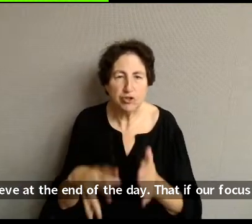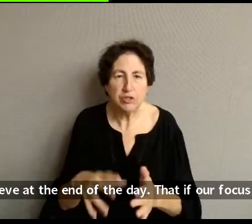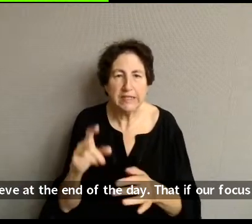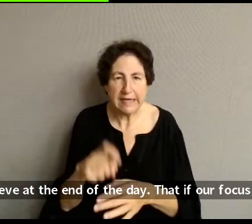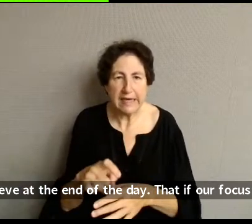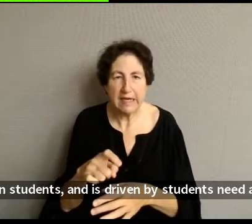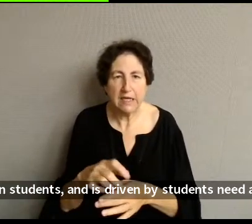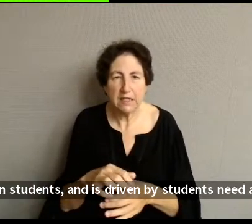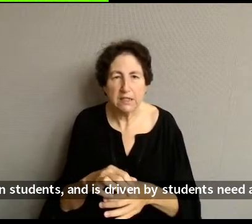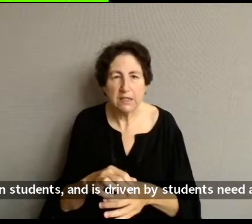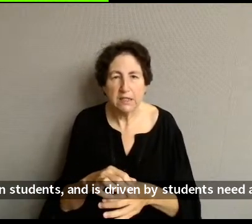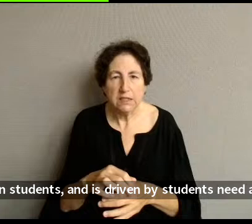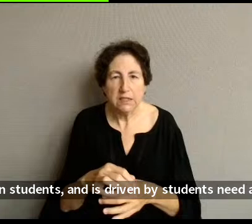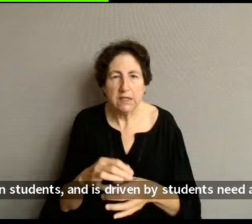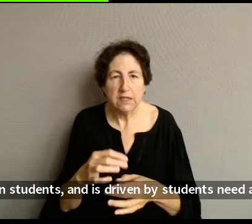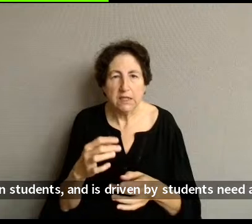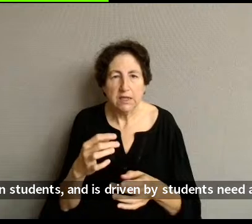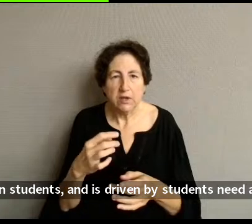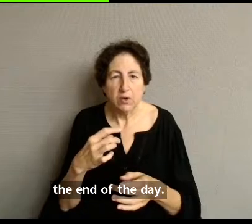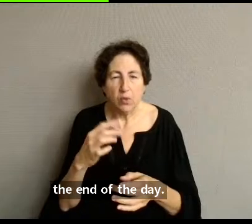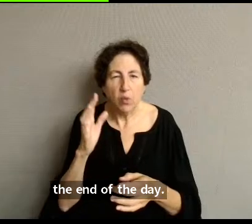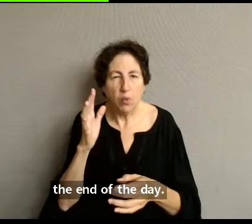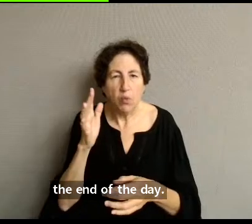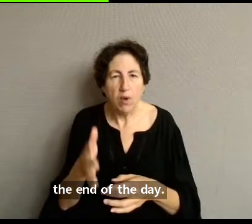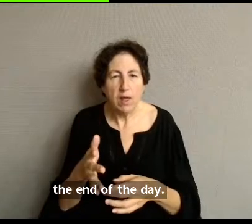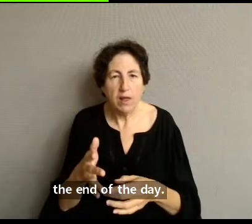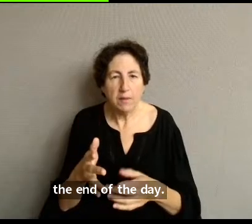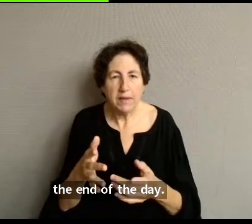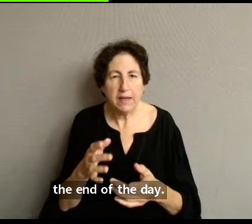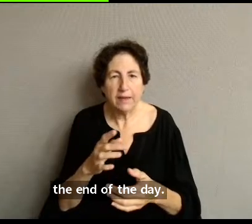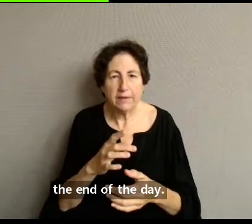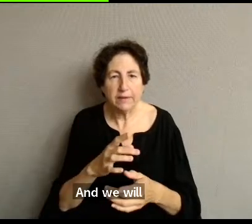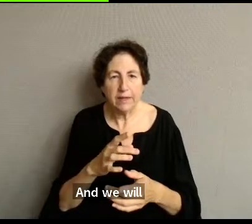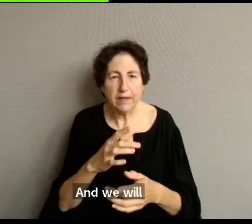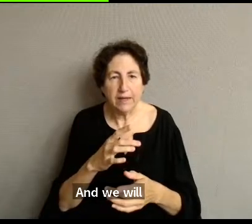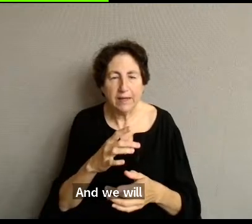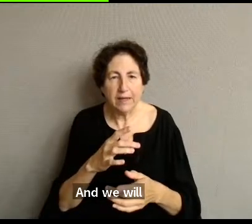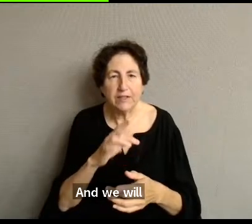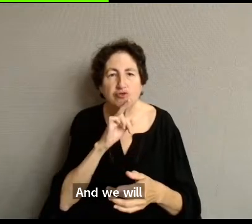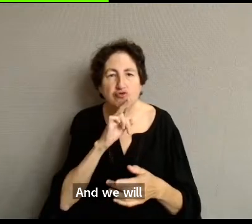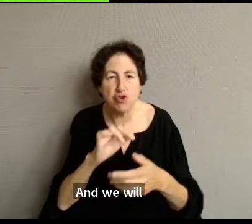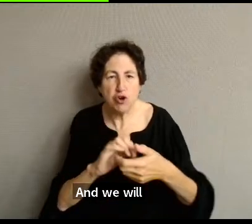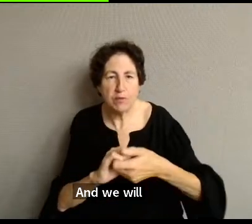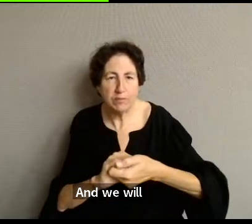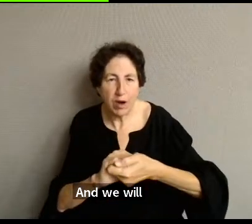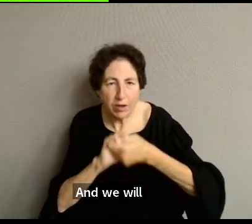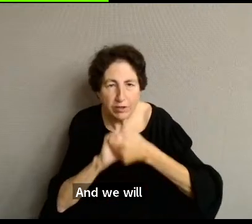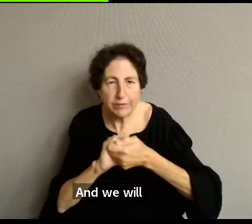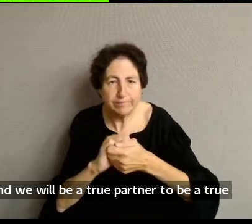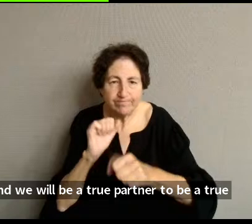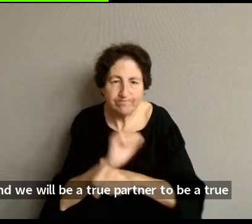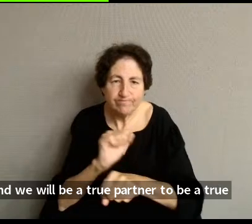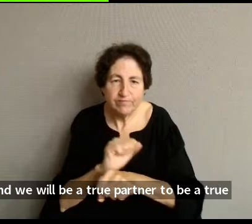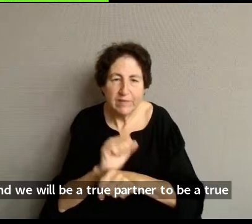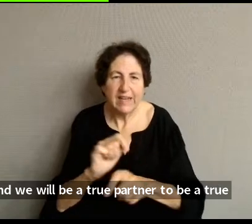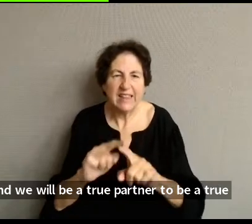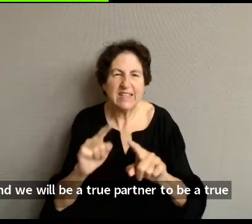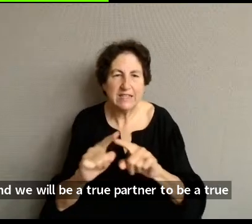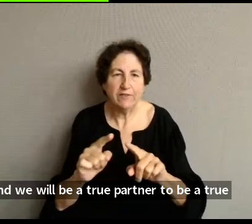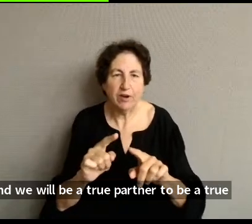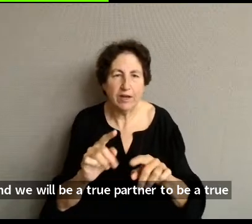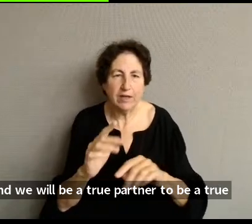the day, then we will be a true partner, continue to be a true partner in those spaces and